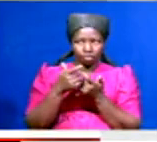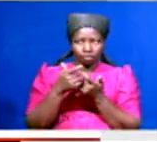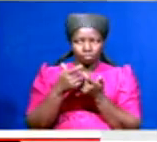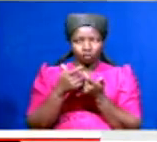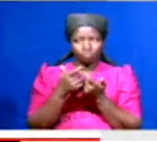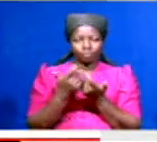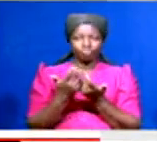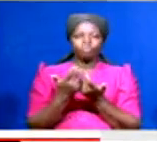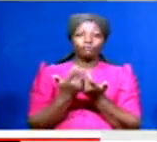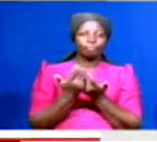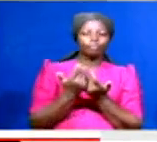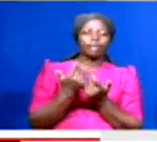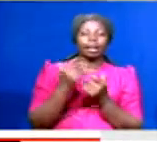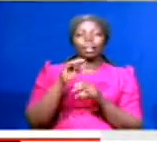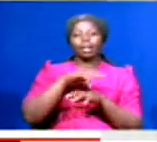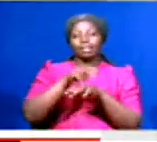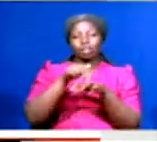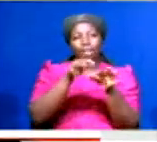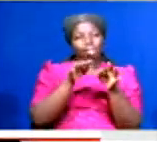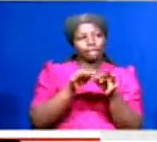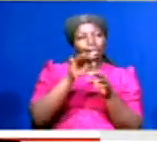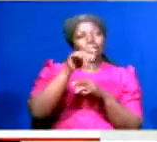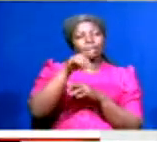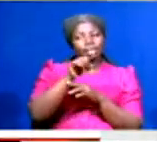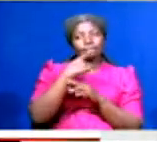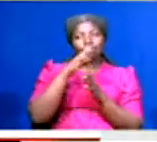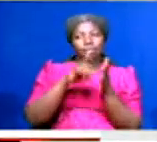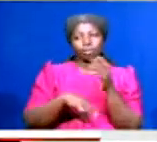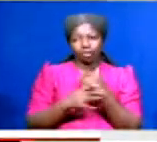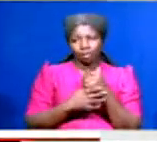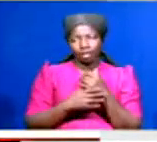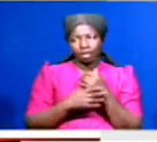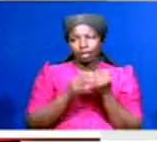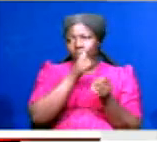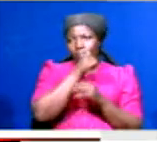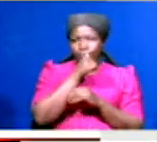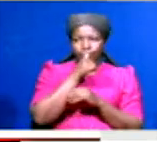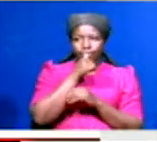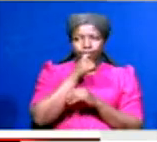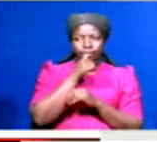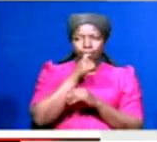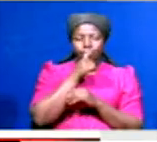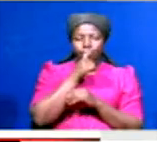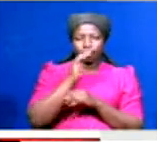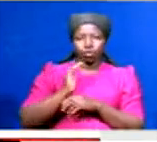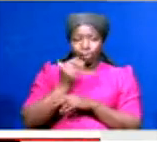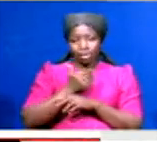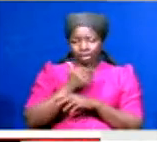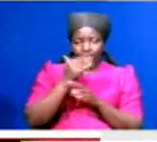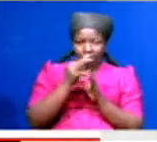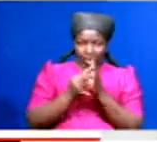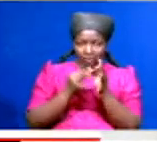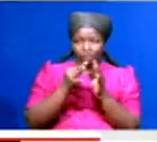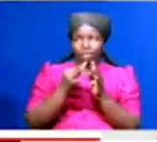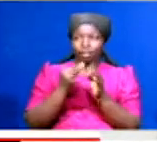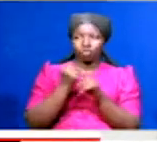Dr. Chris Kiptoo told the Public Debt and Privatization Committee that without increasing the debt ceiling beyond the current 10